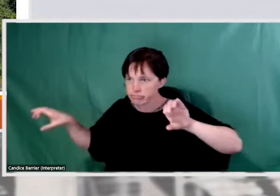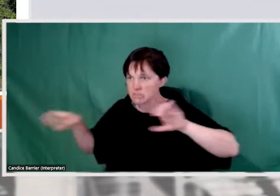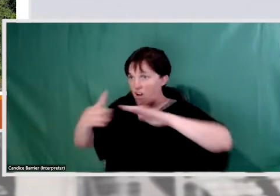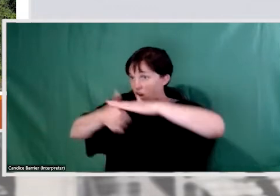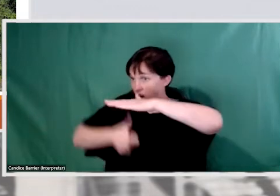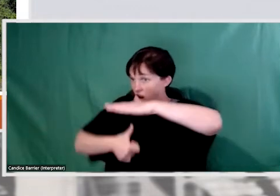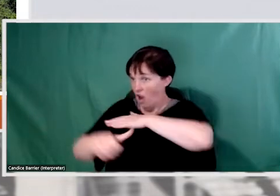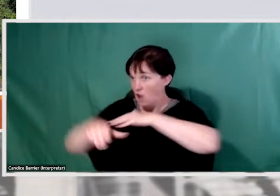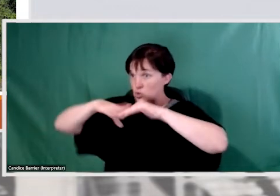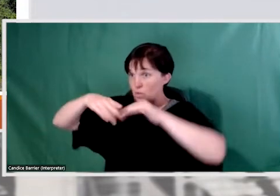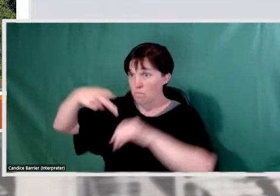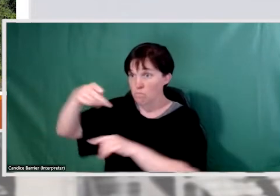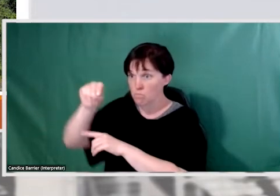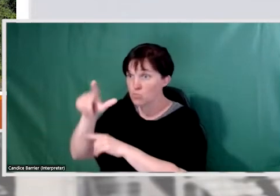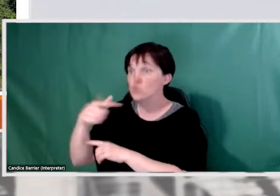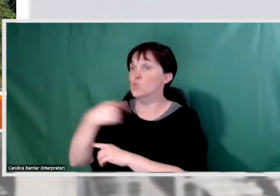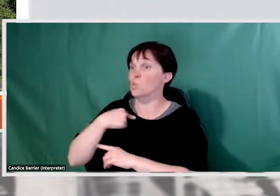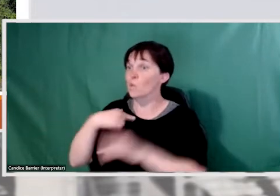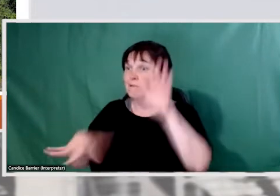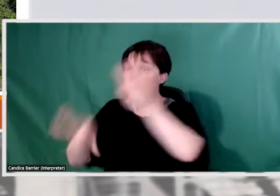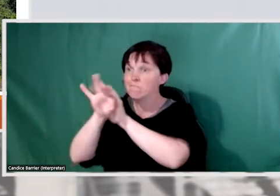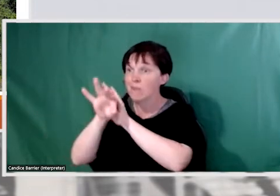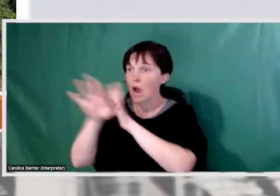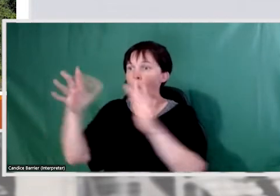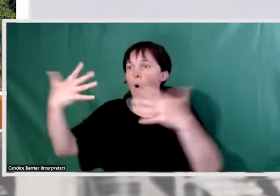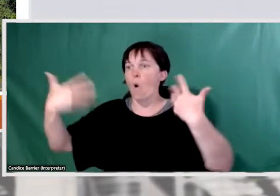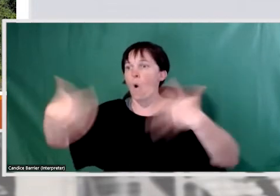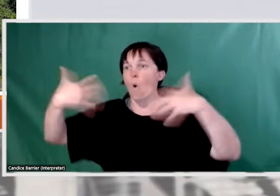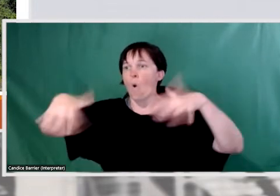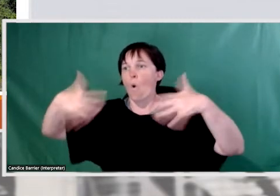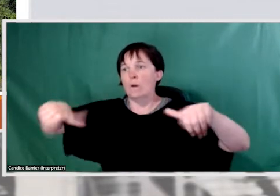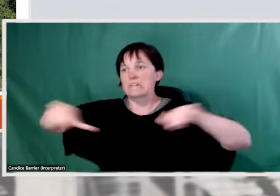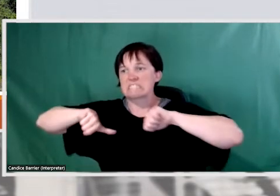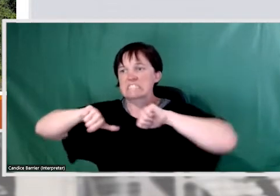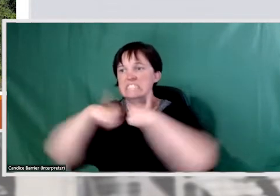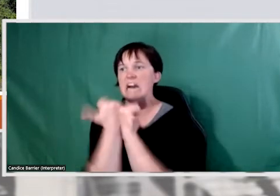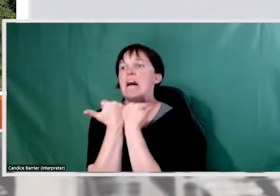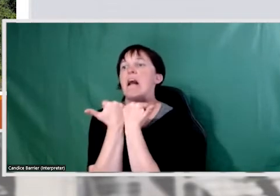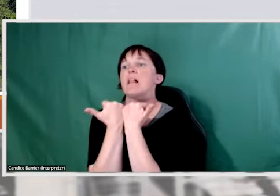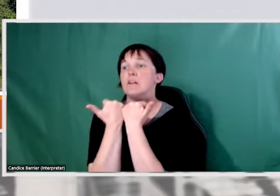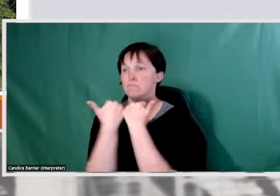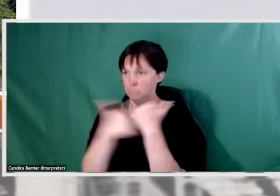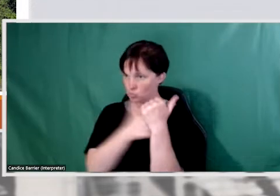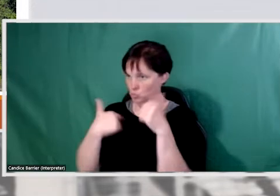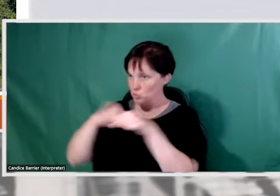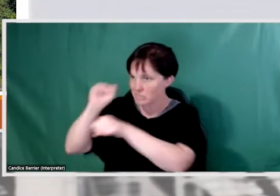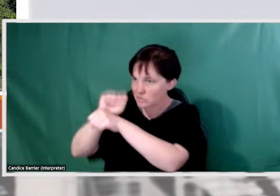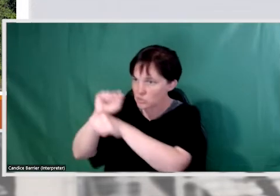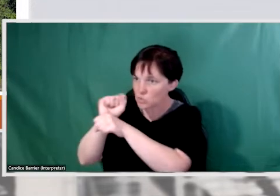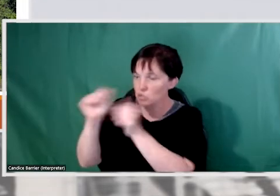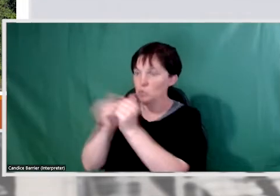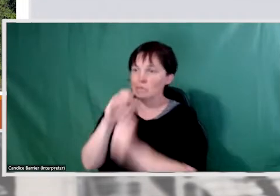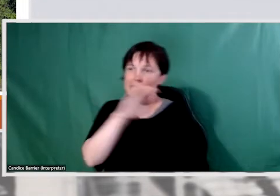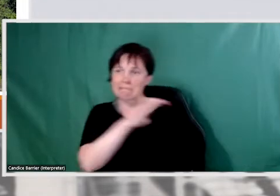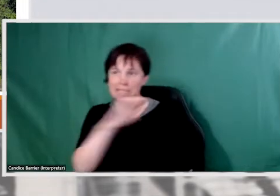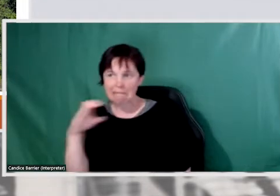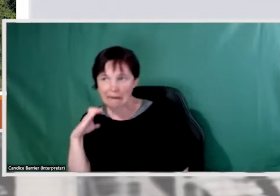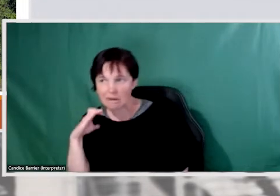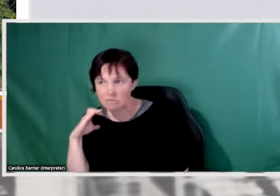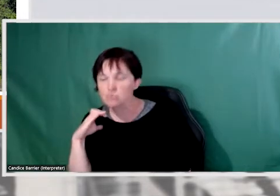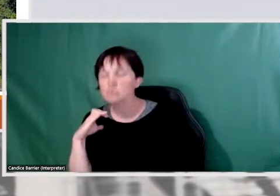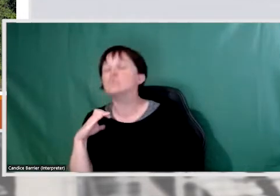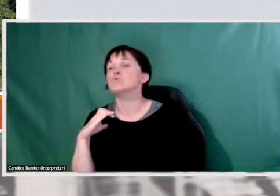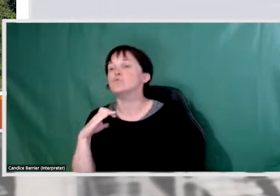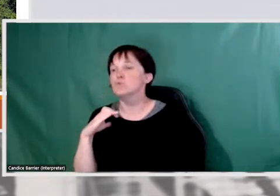pool shell. And what we discovered was extremely challenging. And so we were able to work with council,